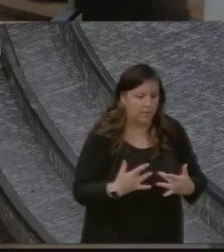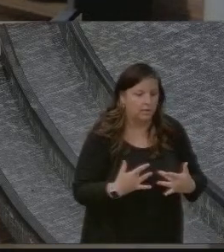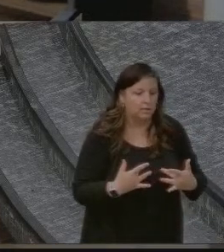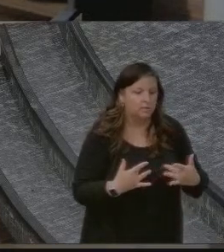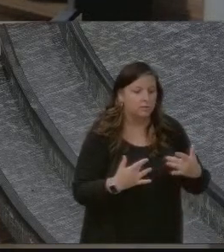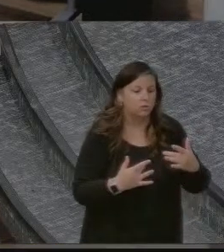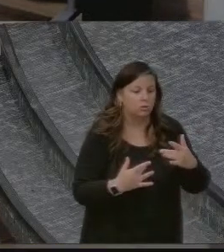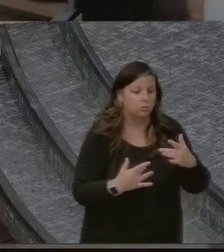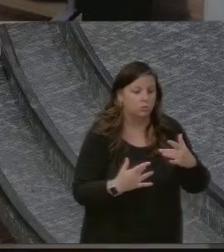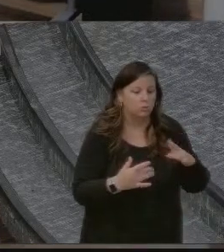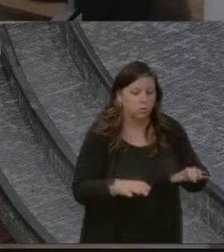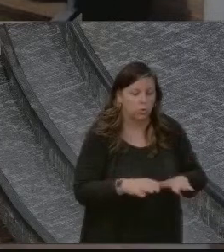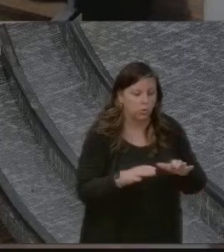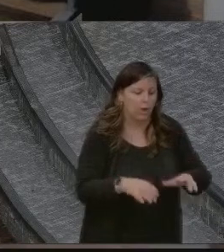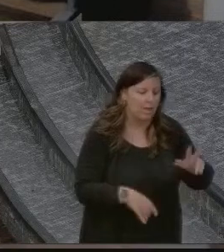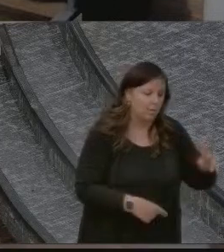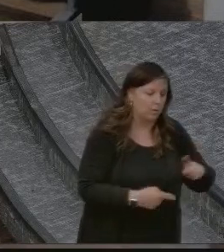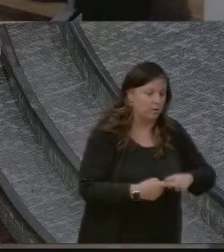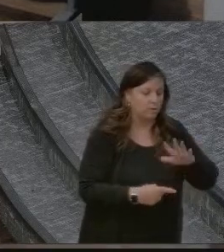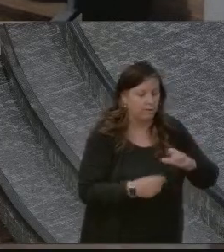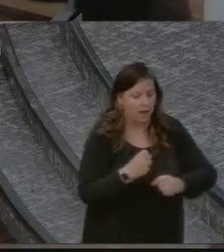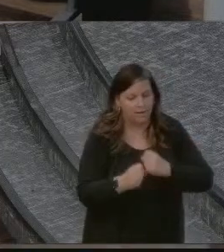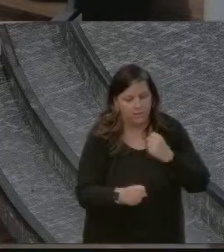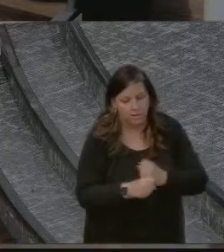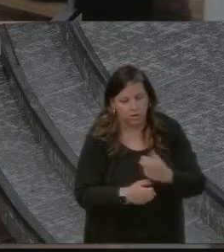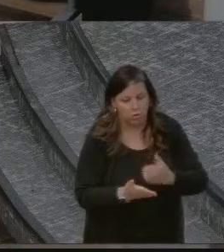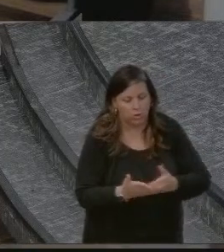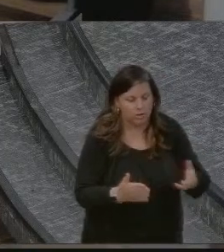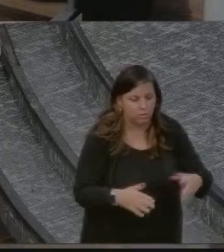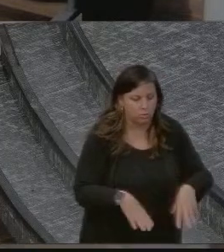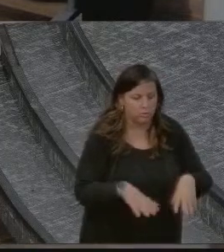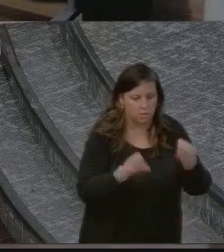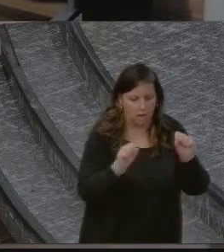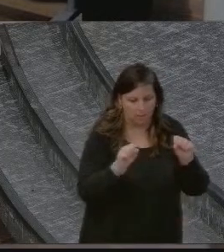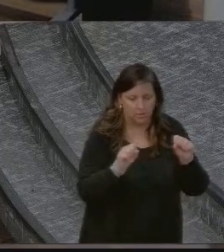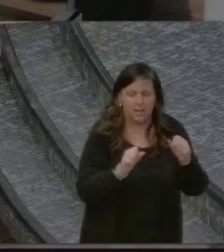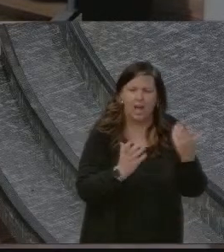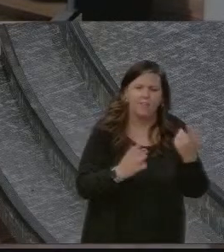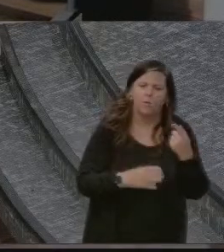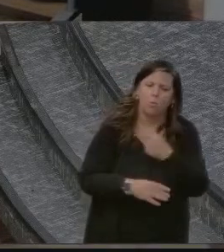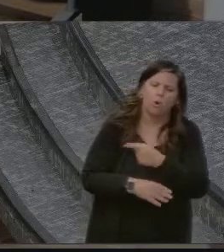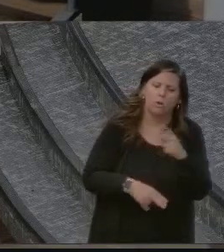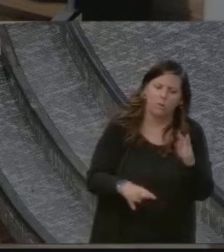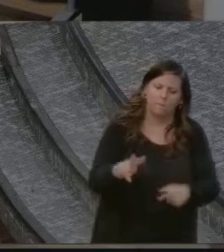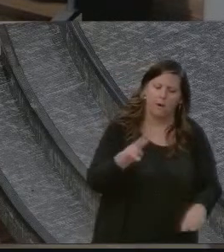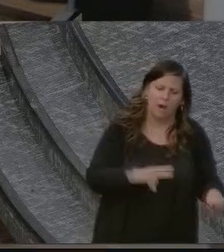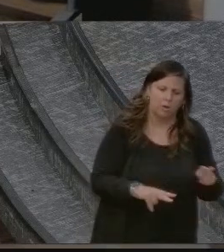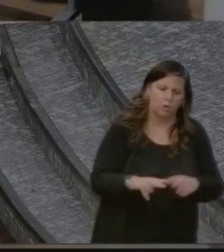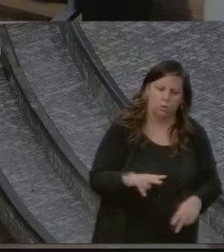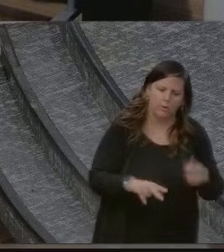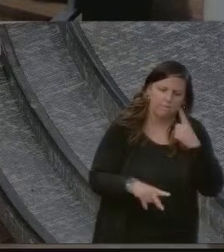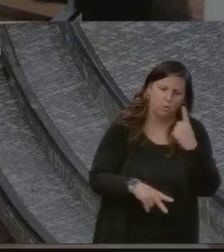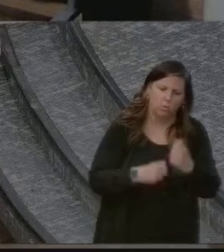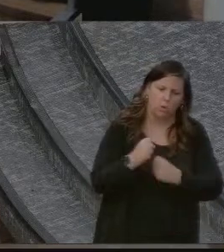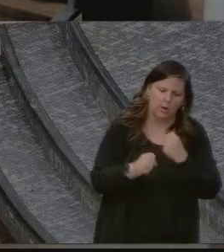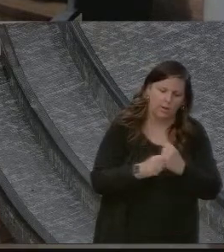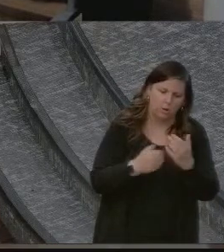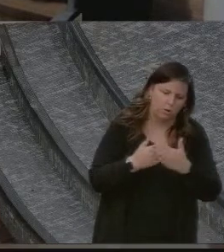adoption. Okay, and then what are you monitoring over this 1 year to make sure this is something that will go into a 3 to